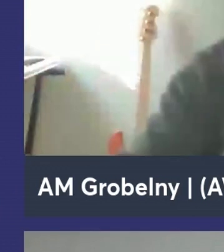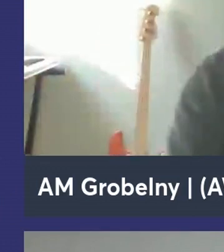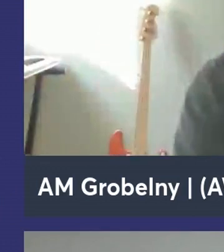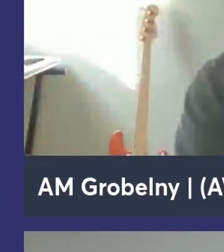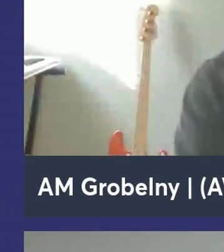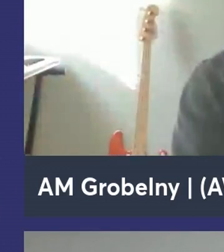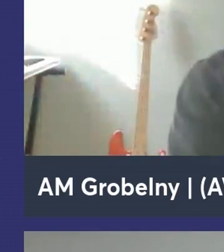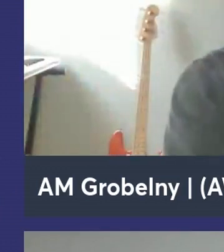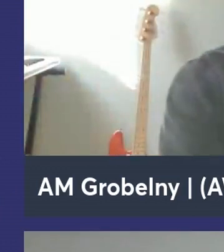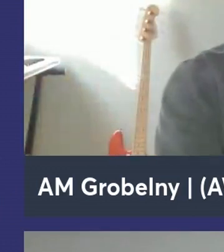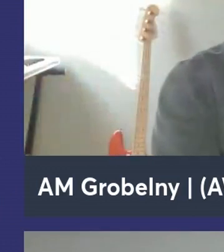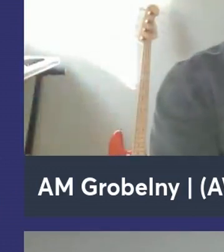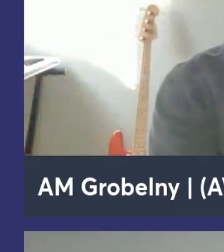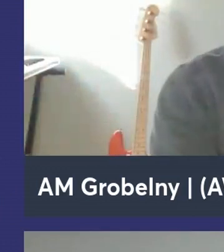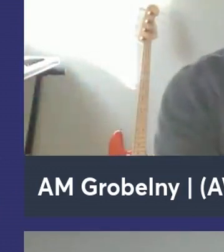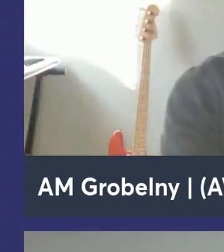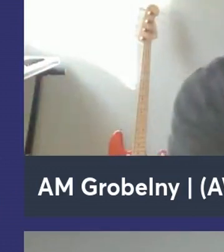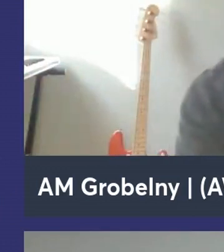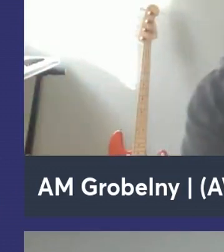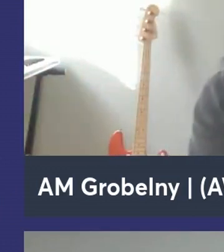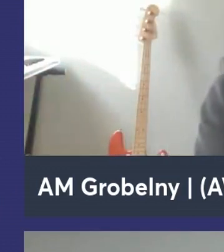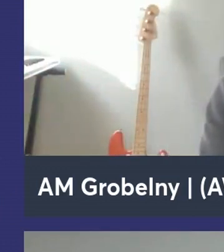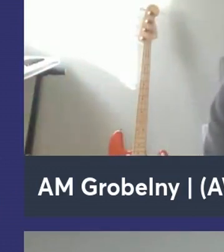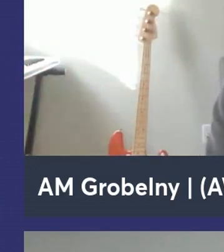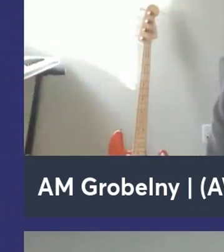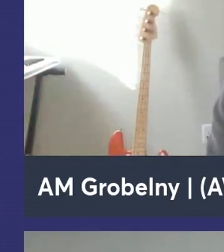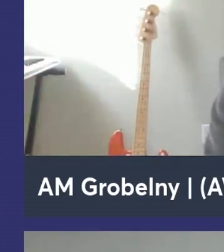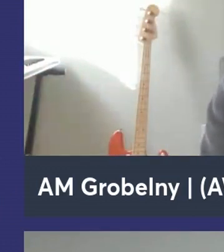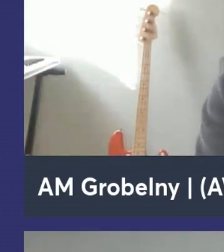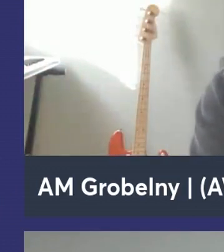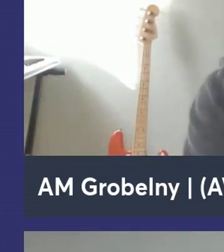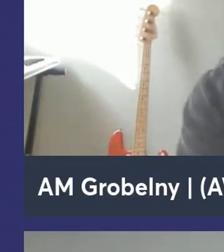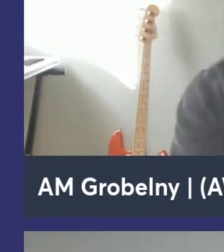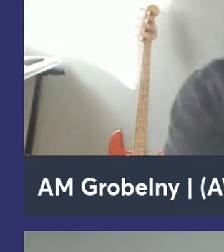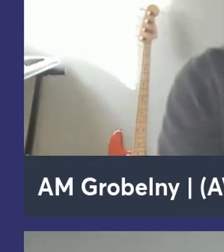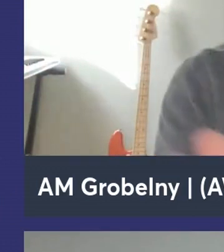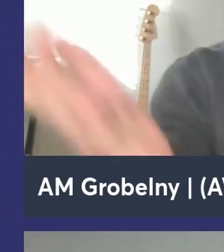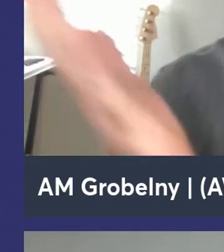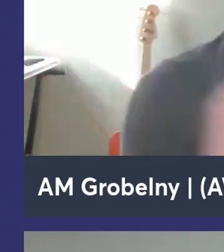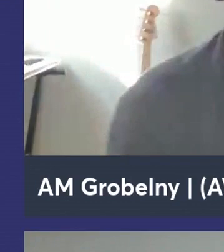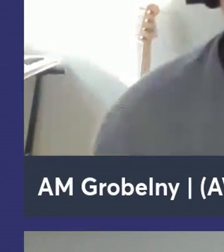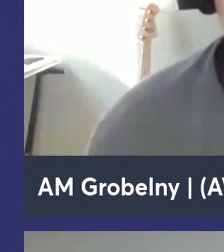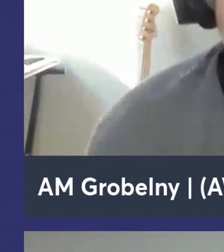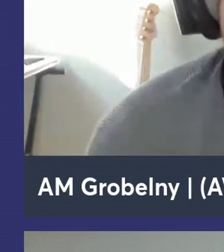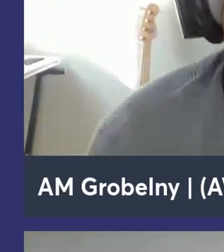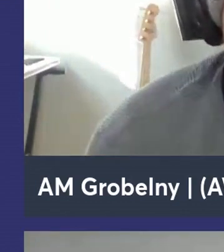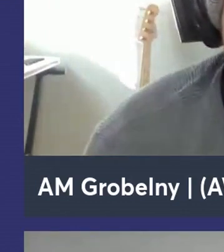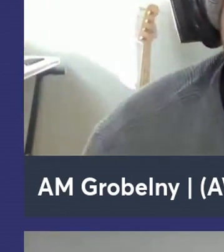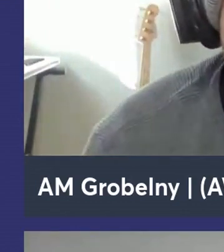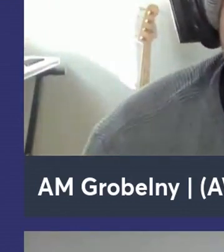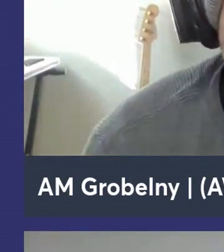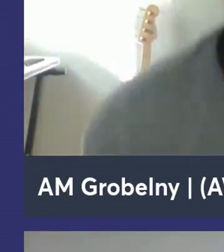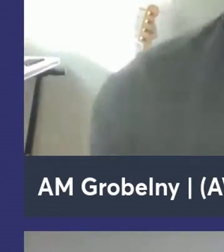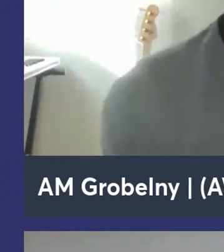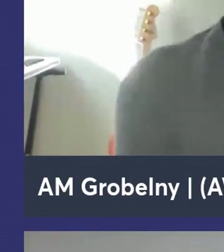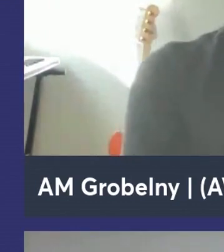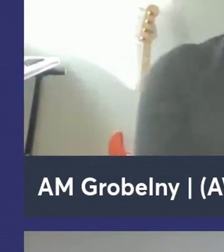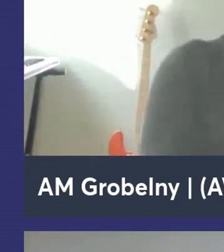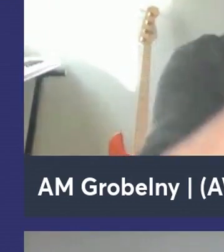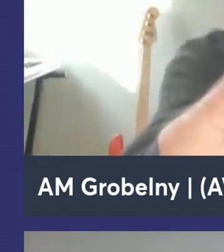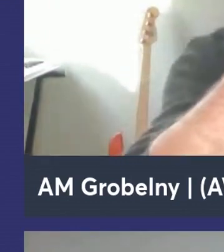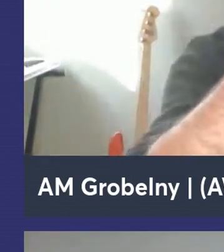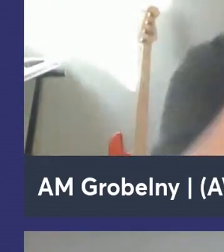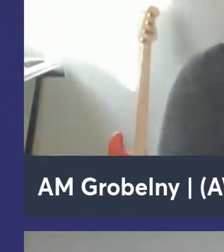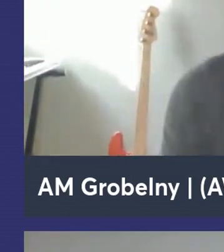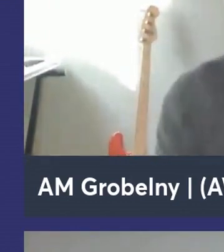there. Welcome to the show. How's it going? Good. How about you? And I know you Please. guys are on from past 4 hours